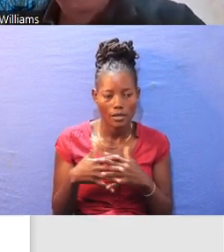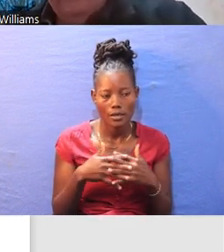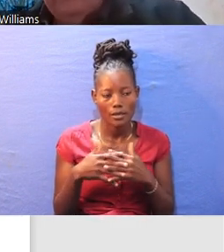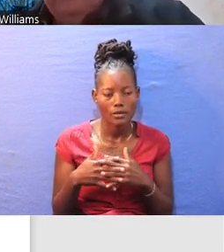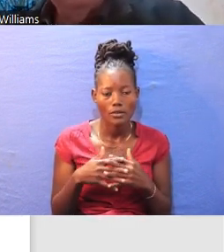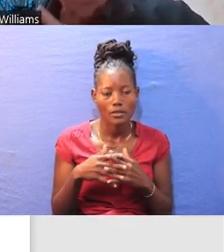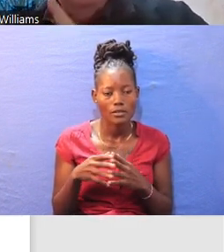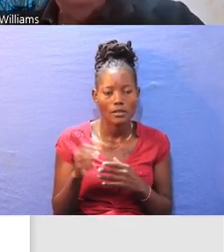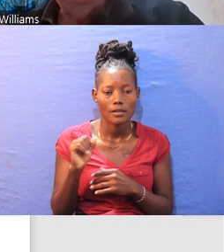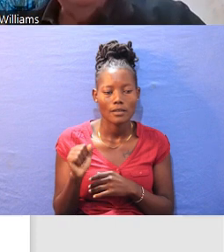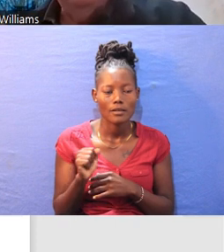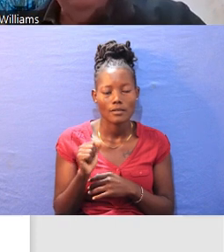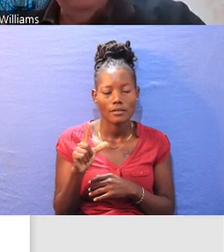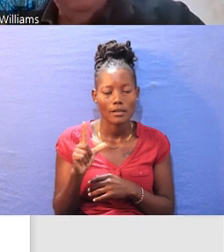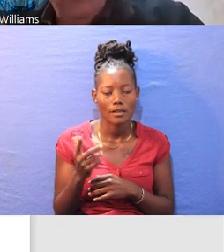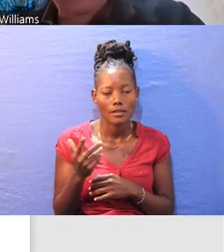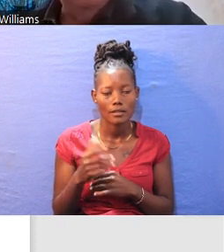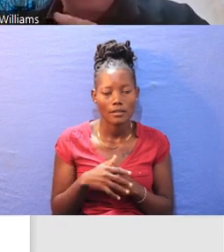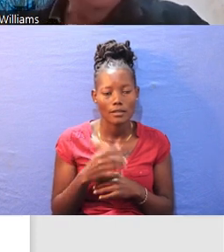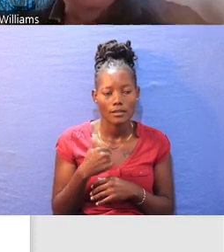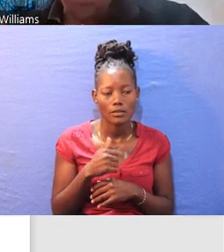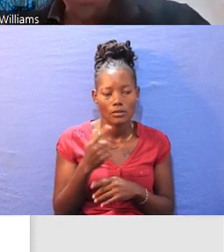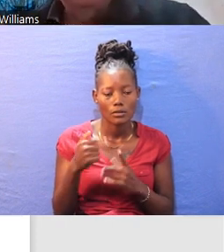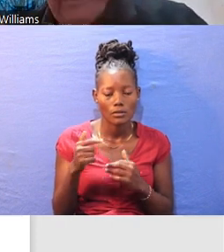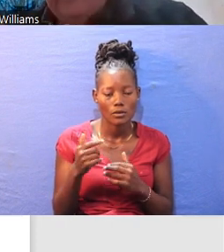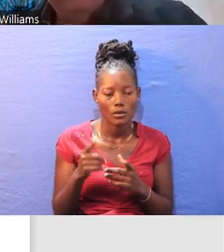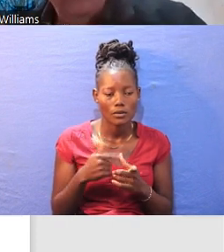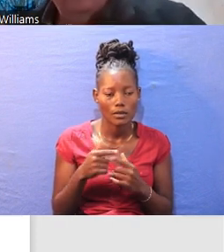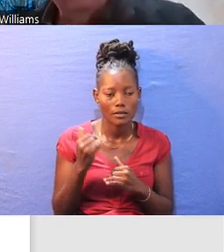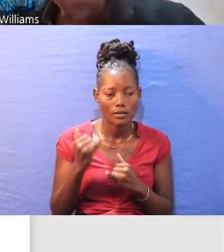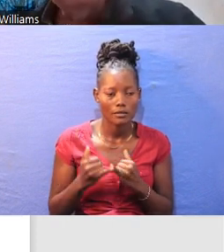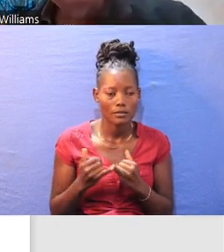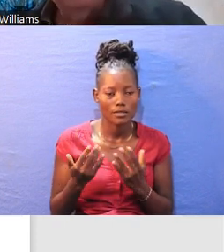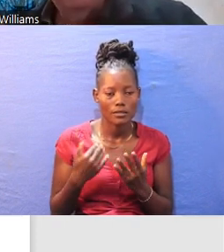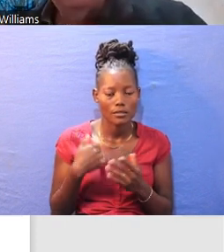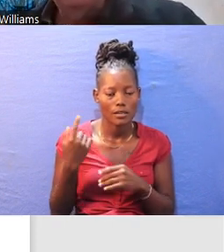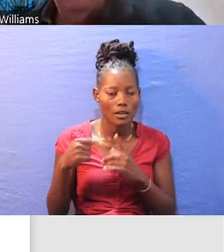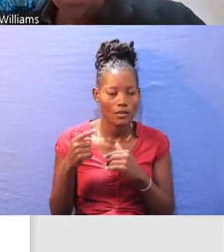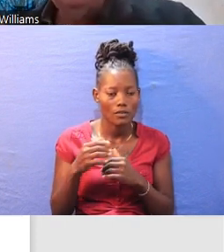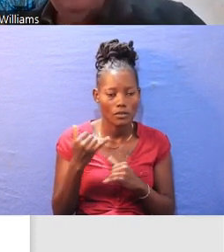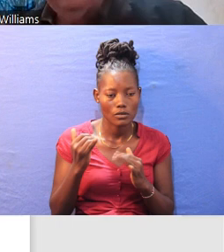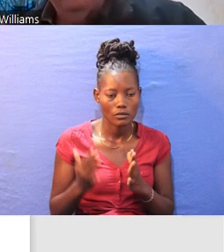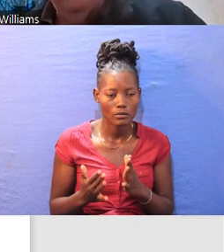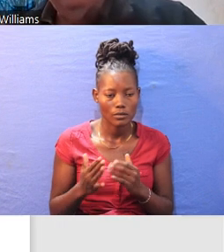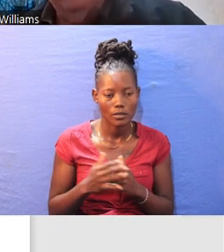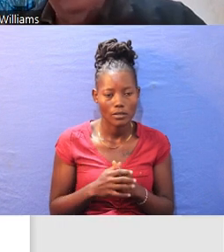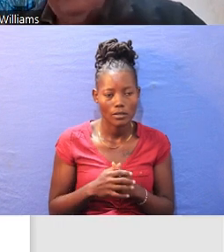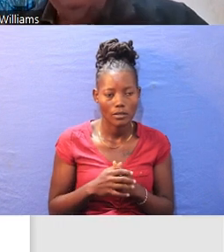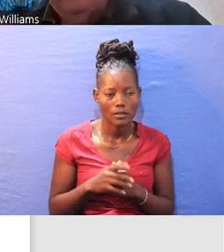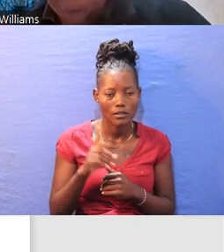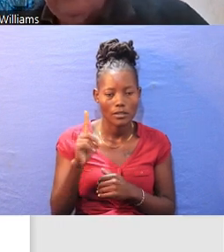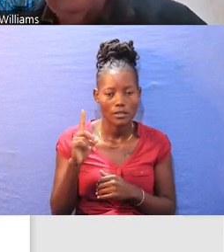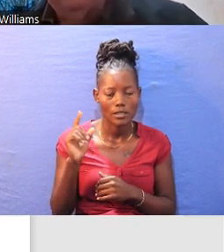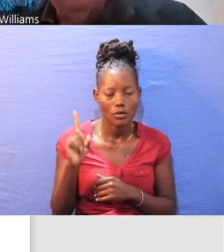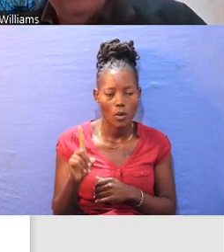A&M, USC, UCLA, Oregon, all those, we beat every one of them. And largely, I only had one